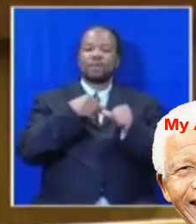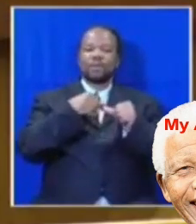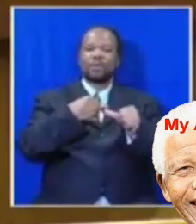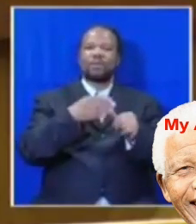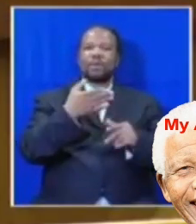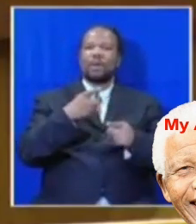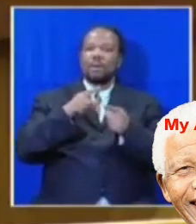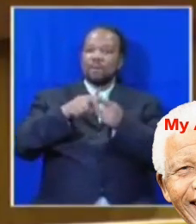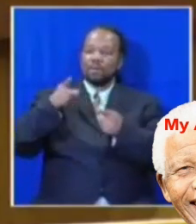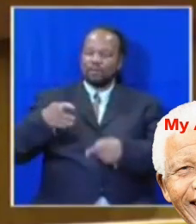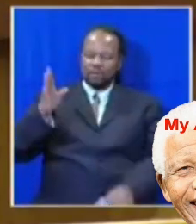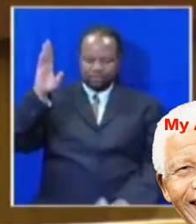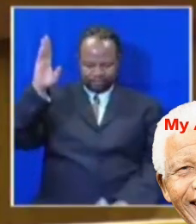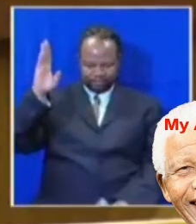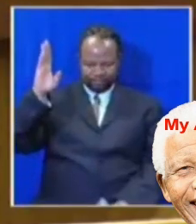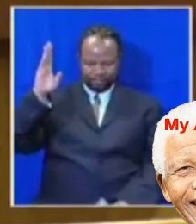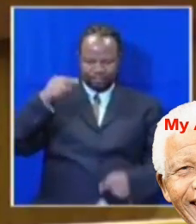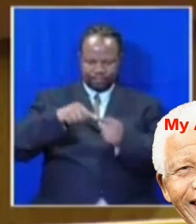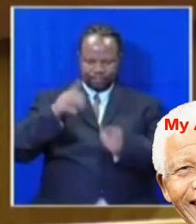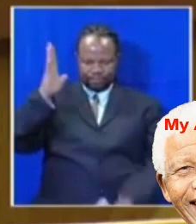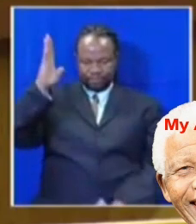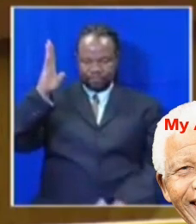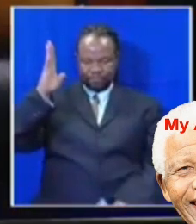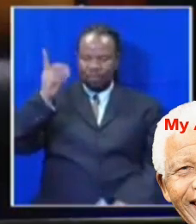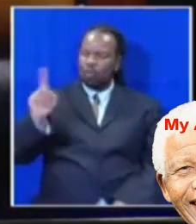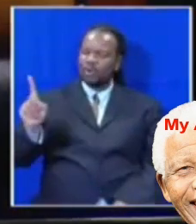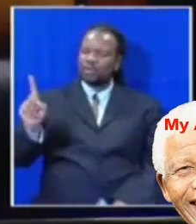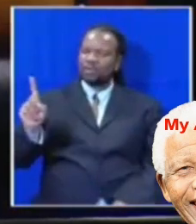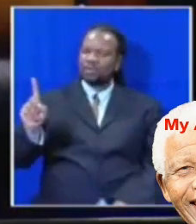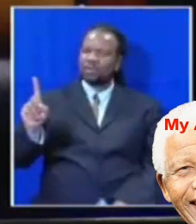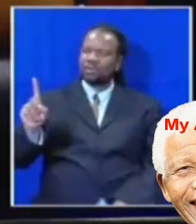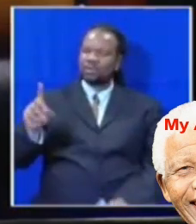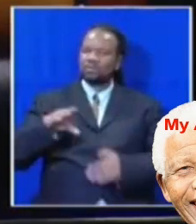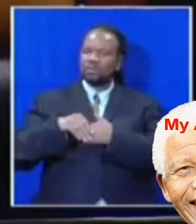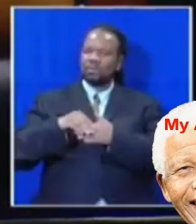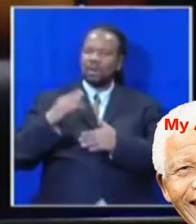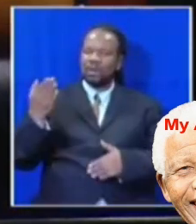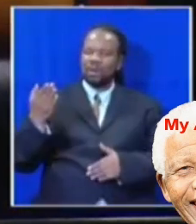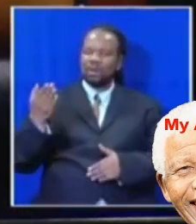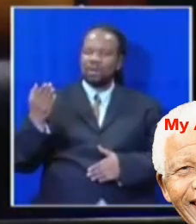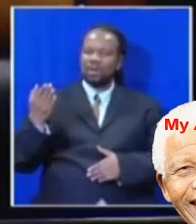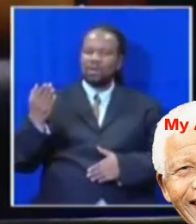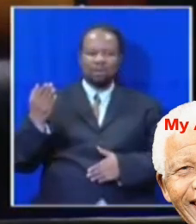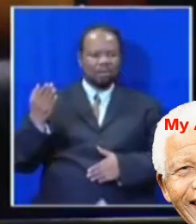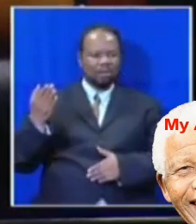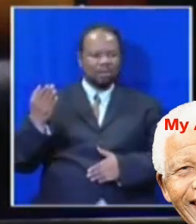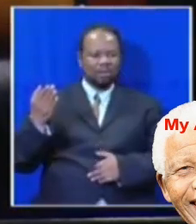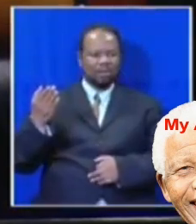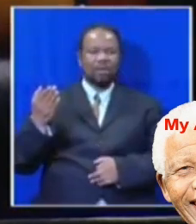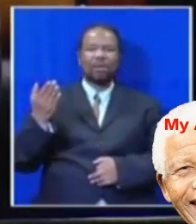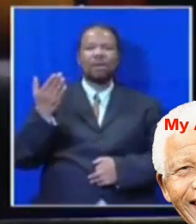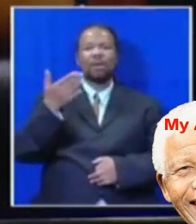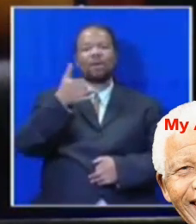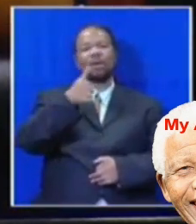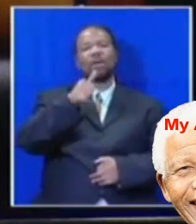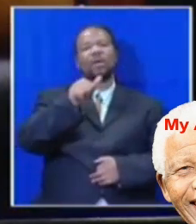Chair. Point of order. What is the point of order, honorable member? Can you teach the ANC members that